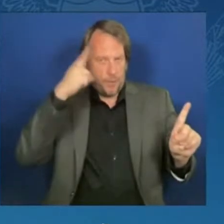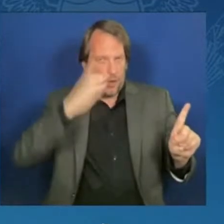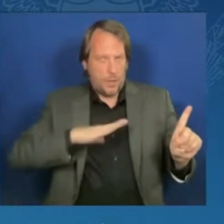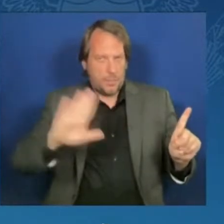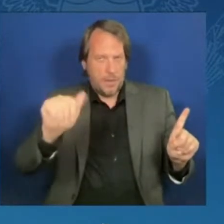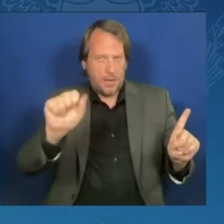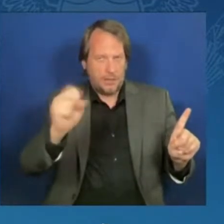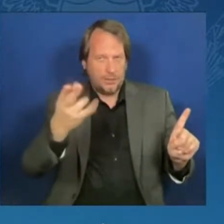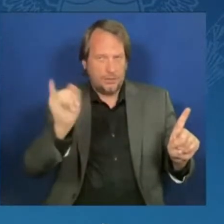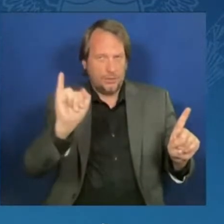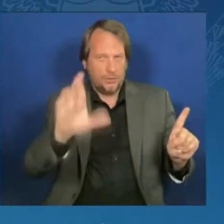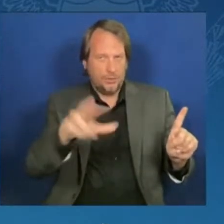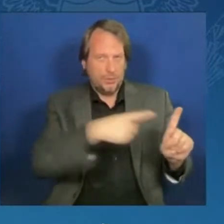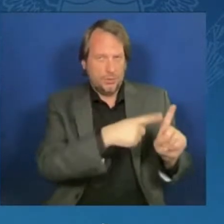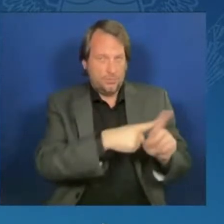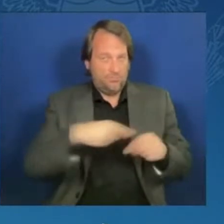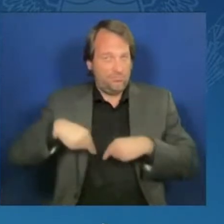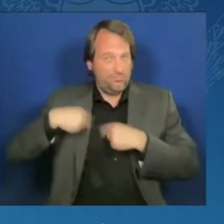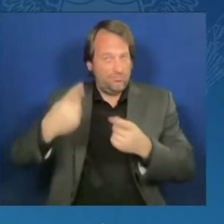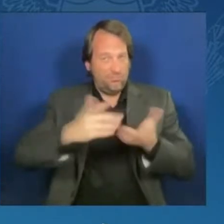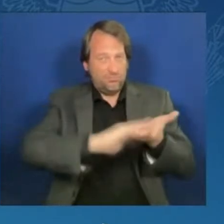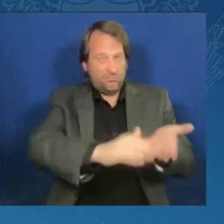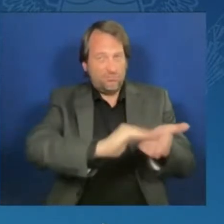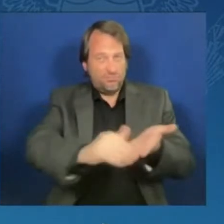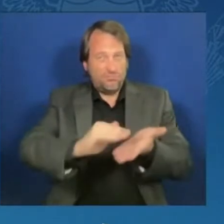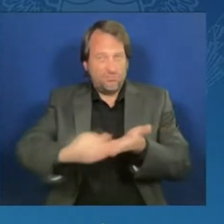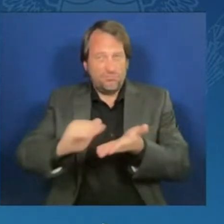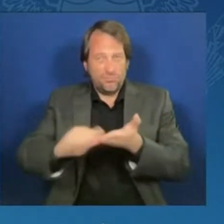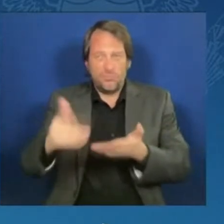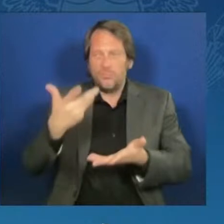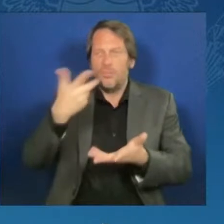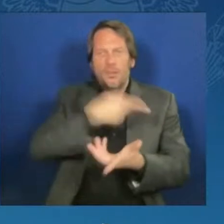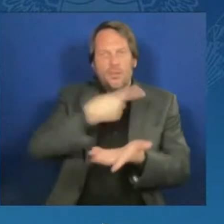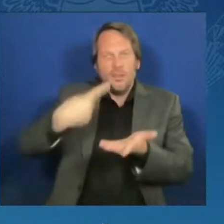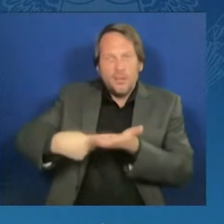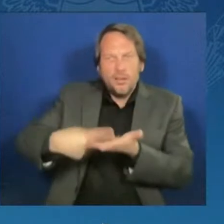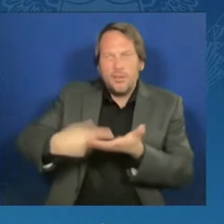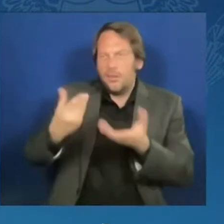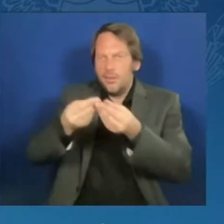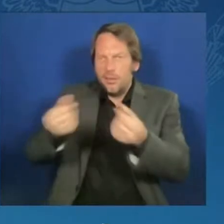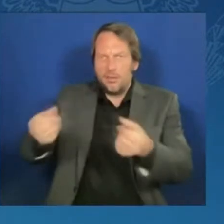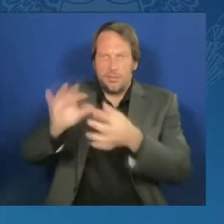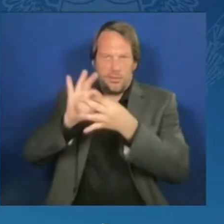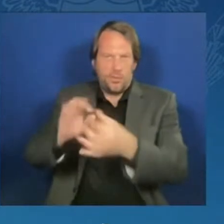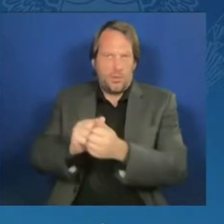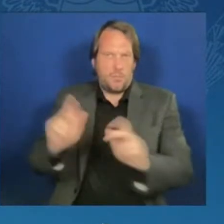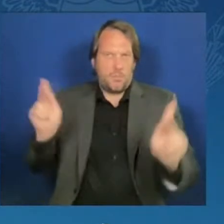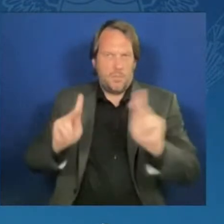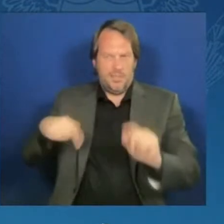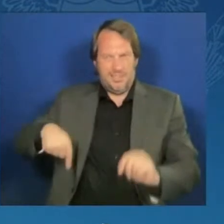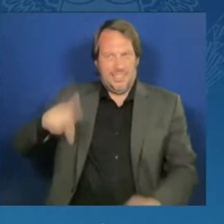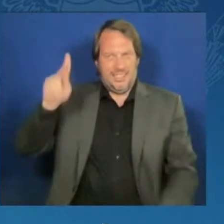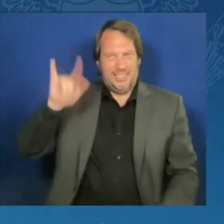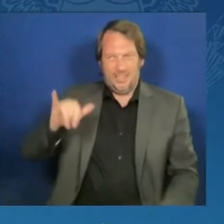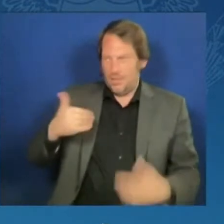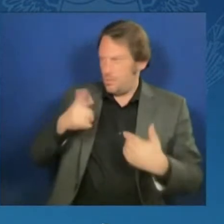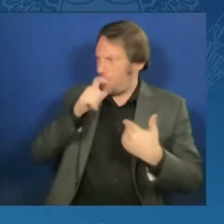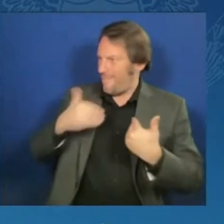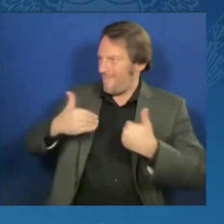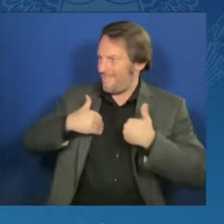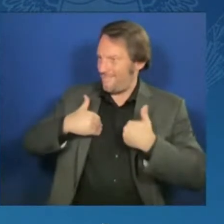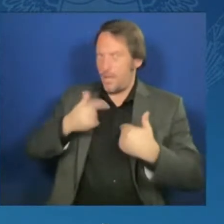in Kentucky with simple marijuana possession convictions, and they can now apply for pardons. So he's going to talk with us about that as a model for what other